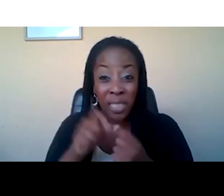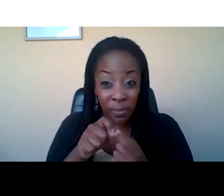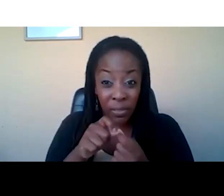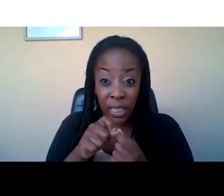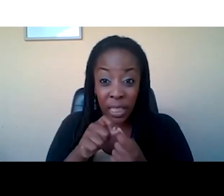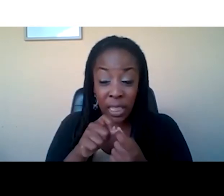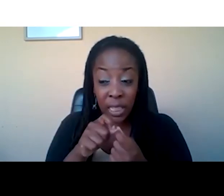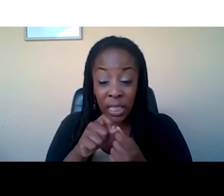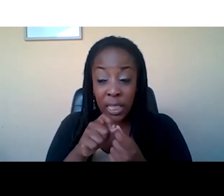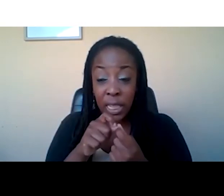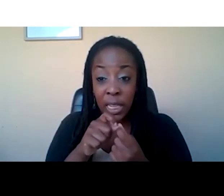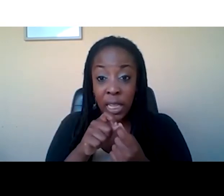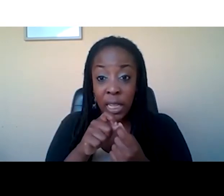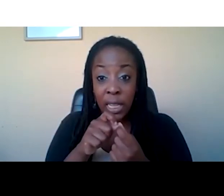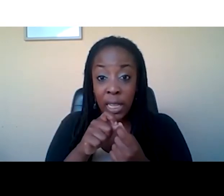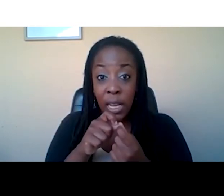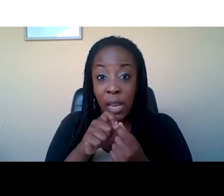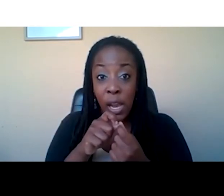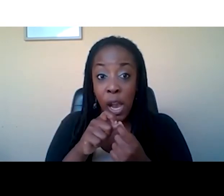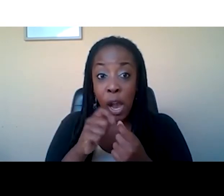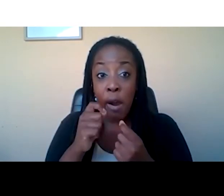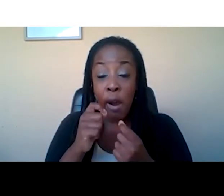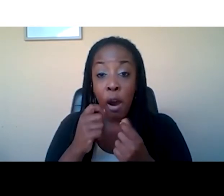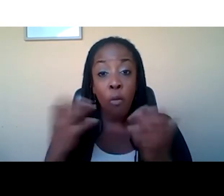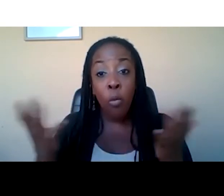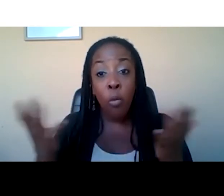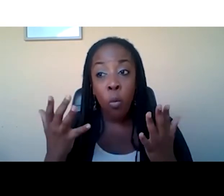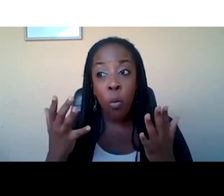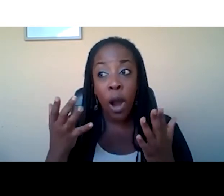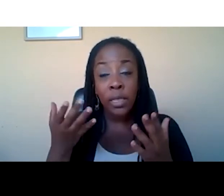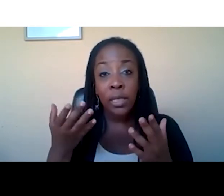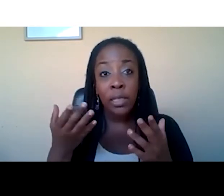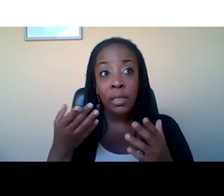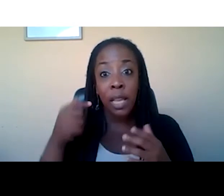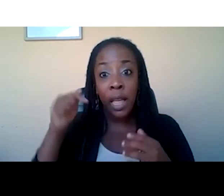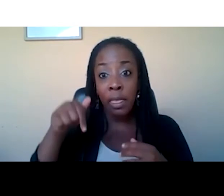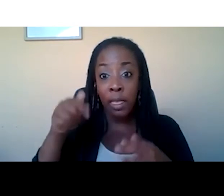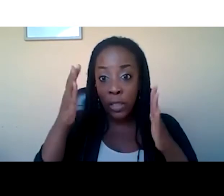terms of what the person is asking. In